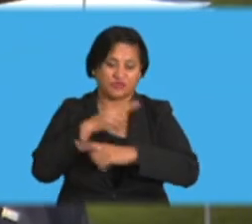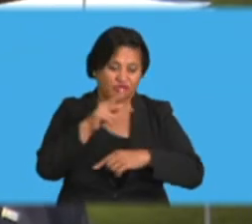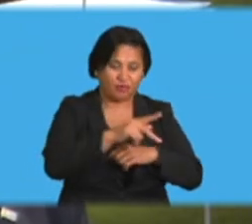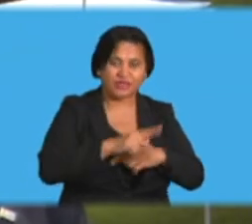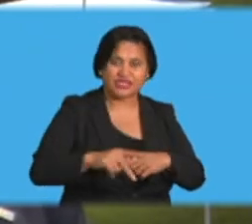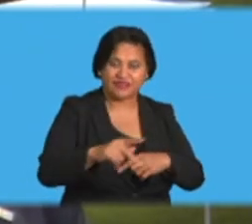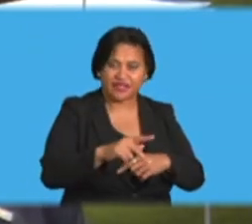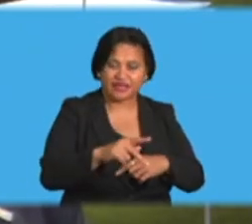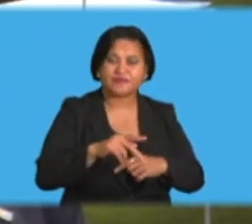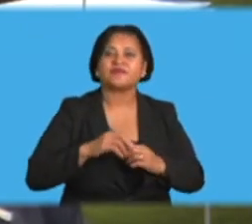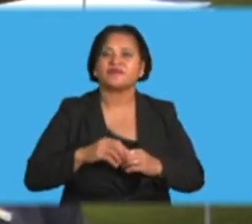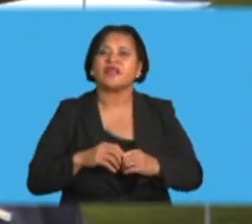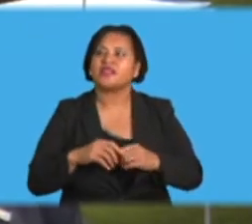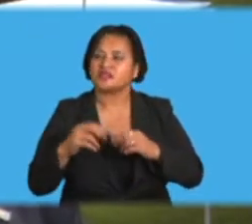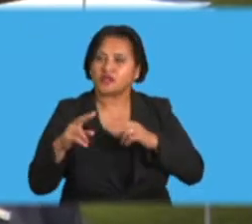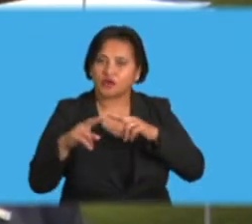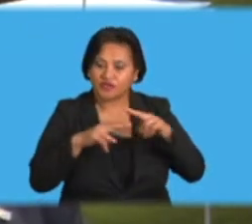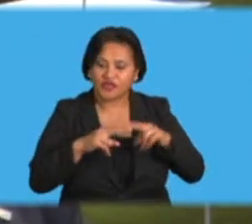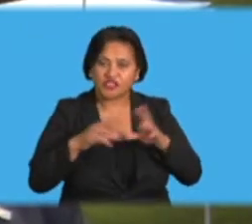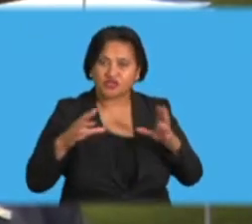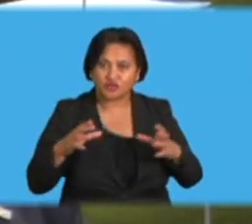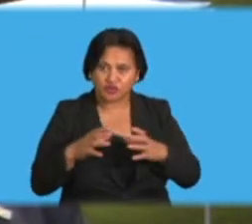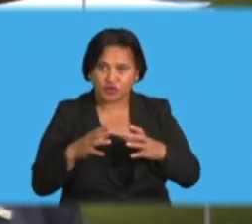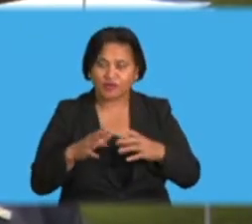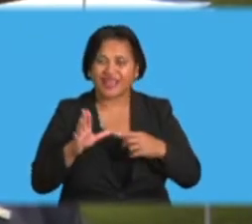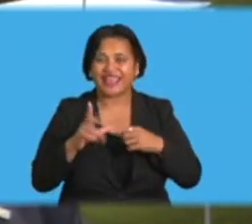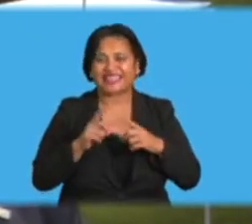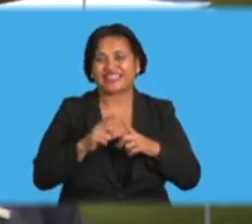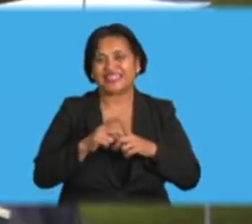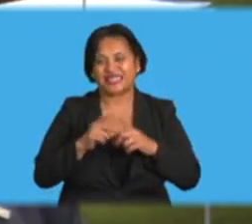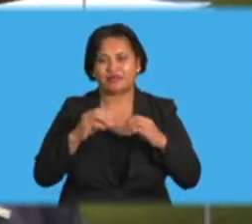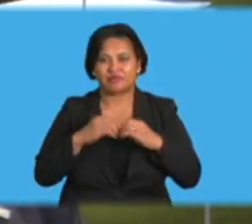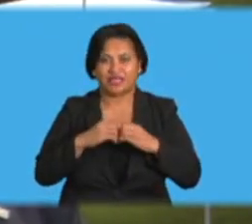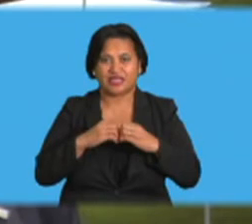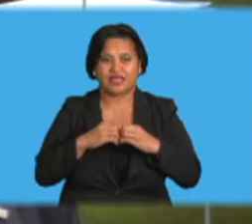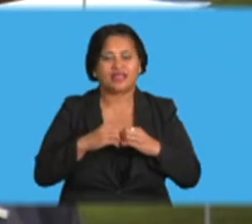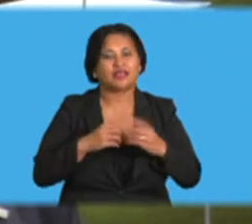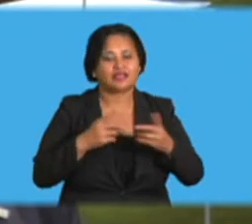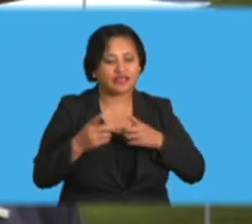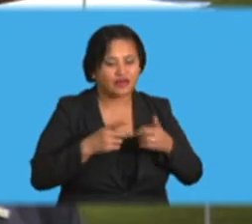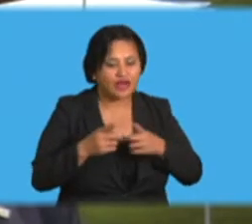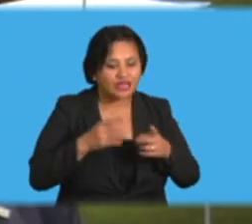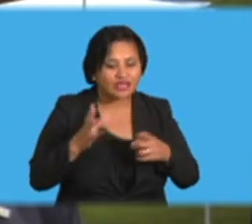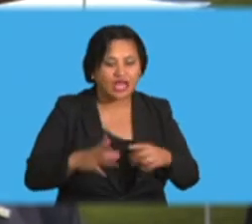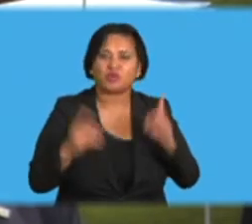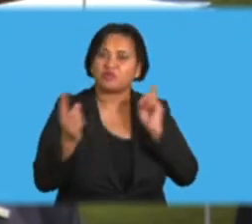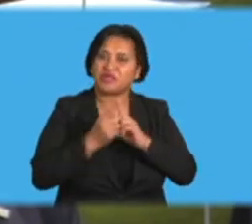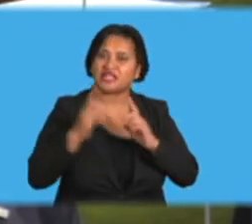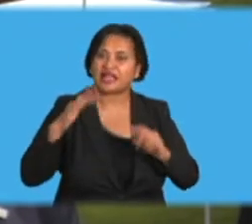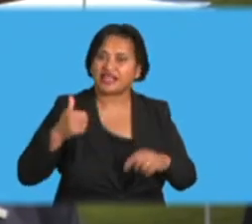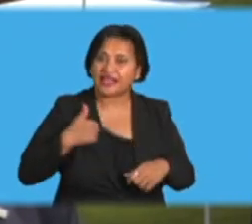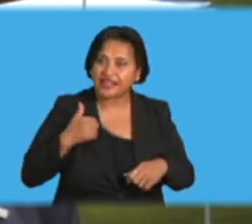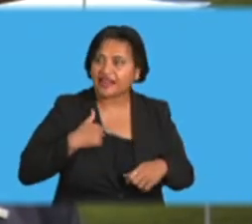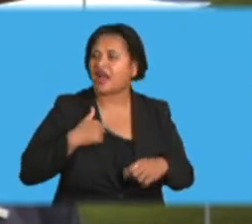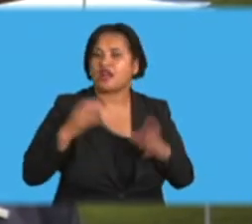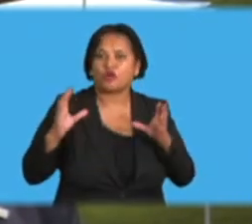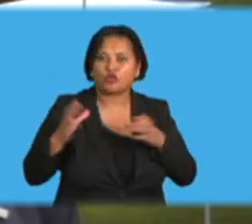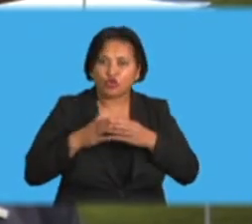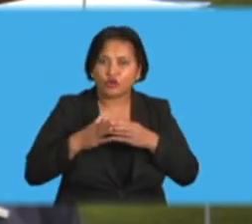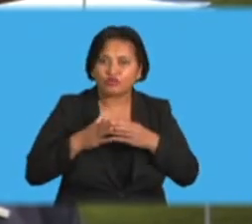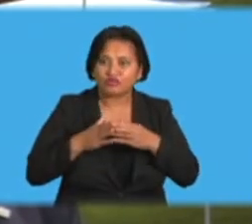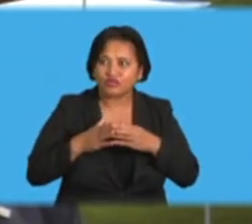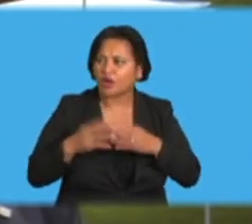Executive Director for Fiji's constituency, the ADB Director General to the Pacific Regional Department. We met the Canadian delegation in respect of some of the bilateral